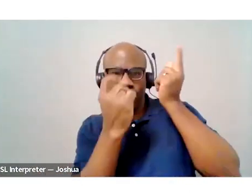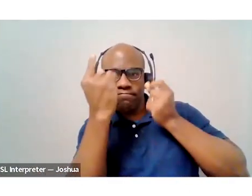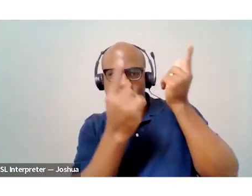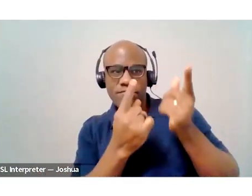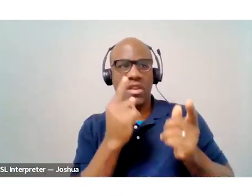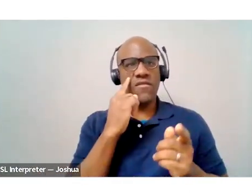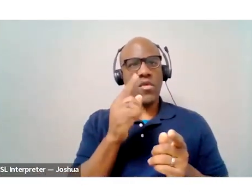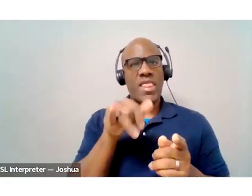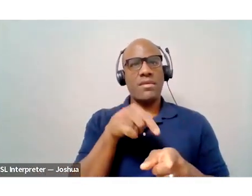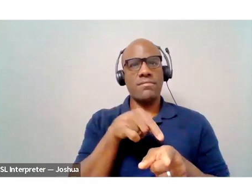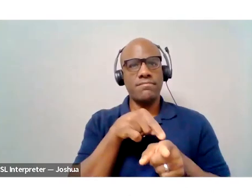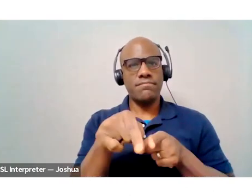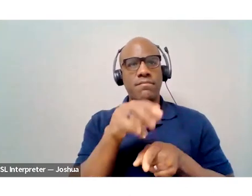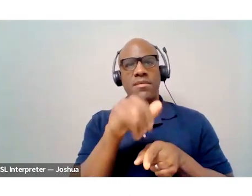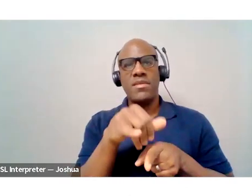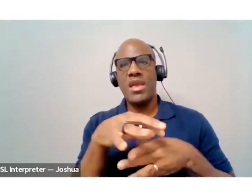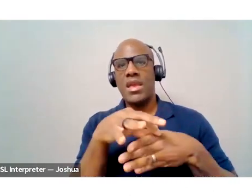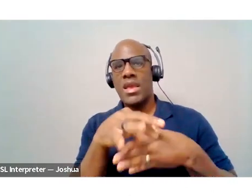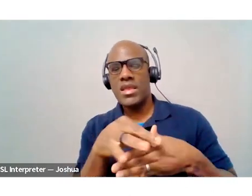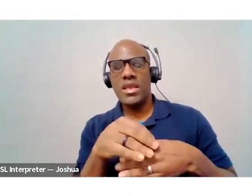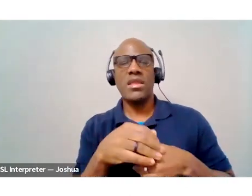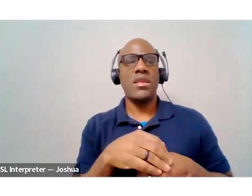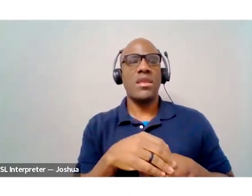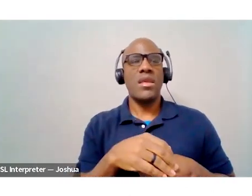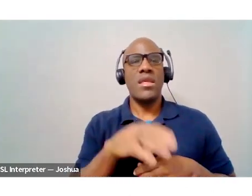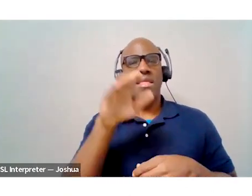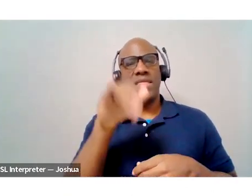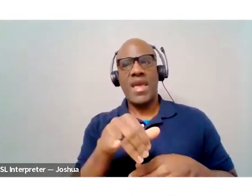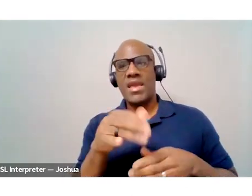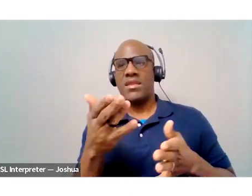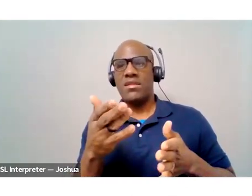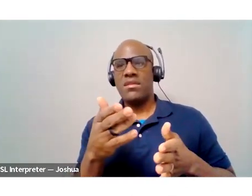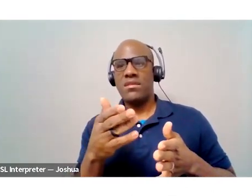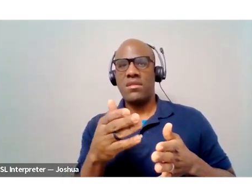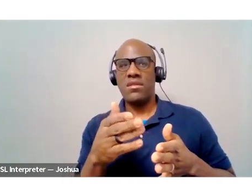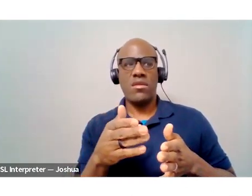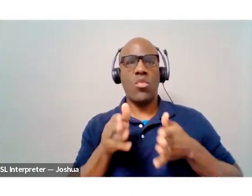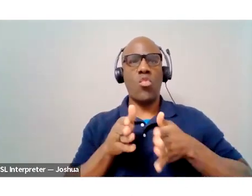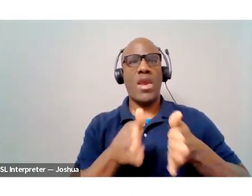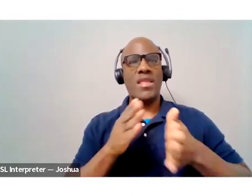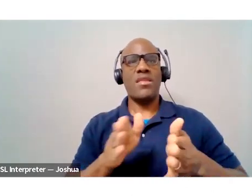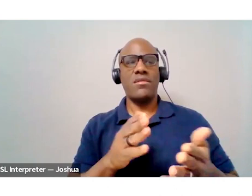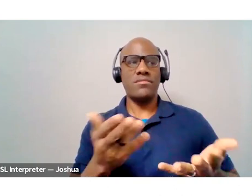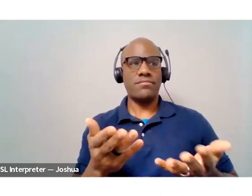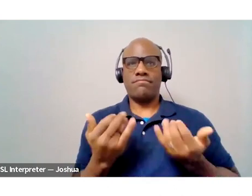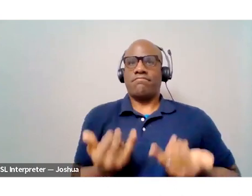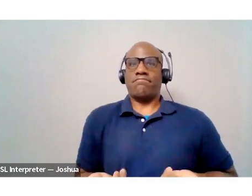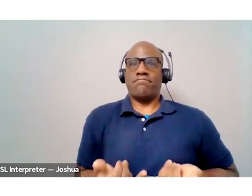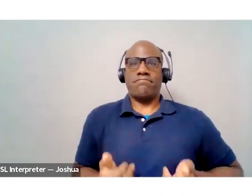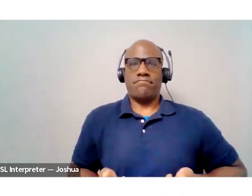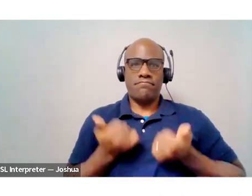or ways of being are funneled through. I don't know if that helps